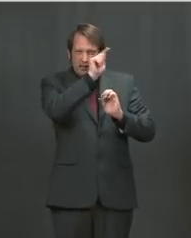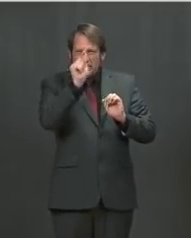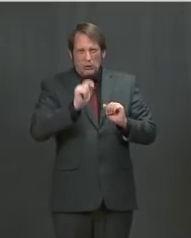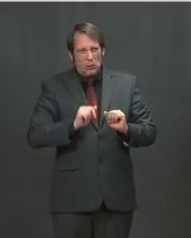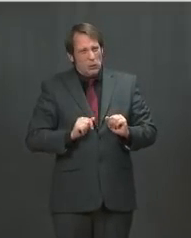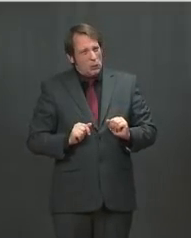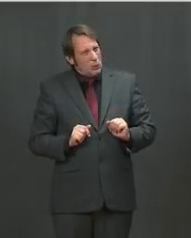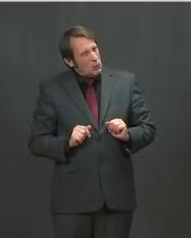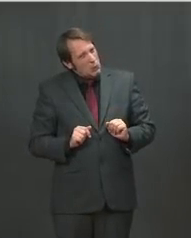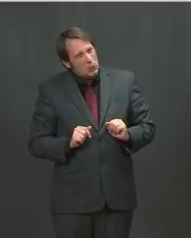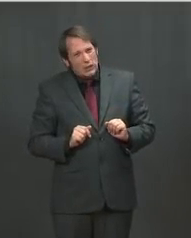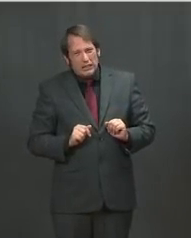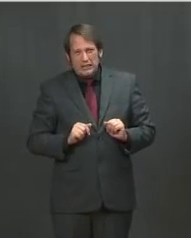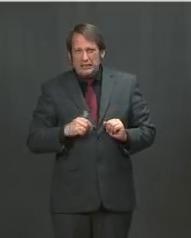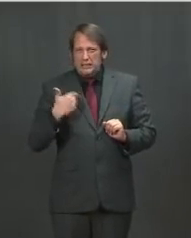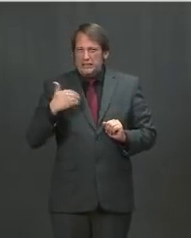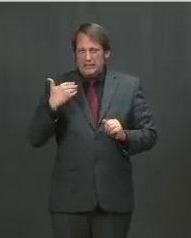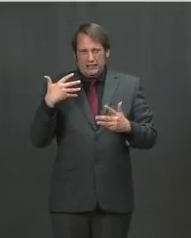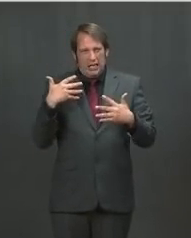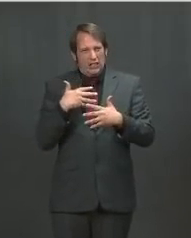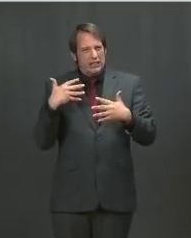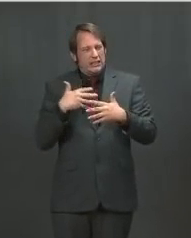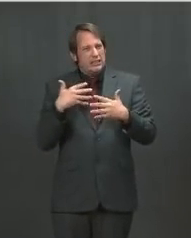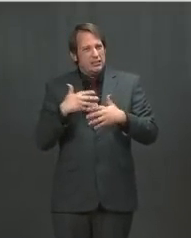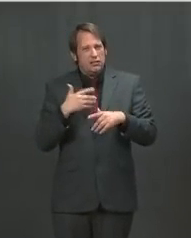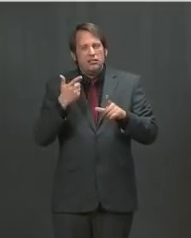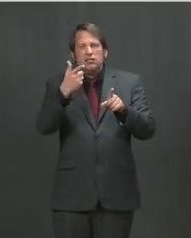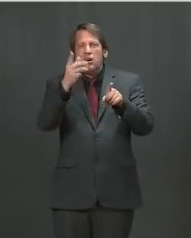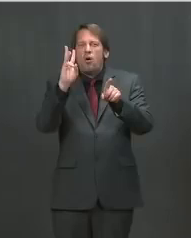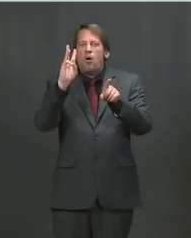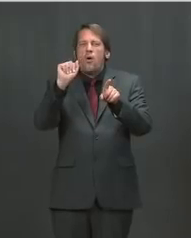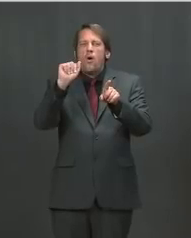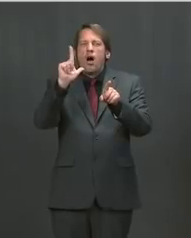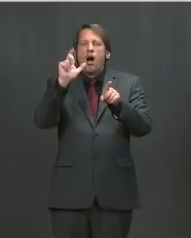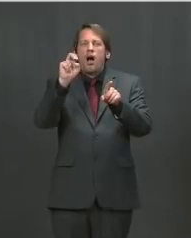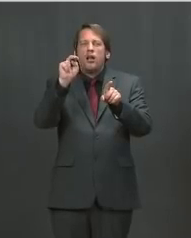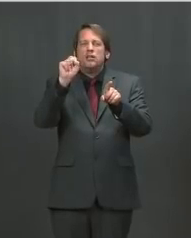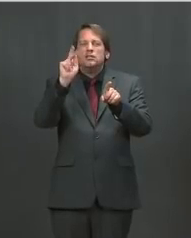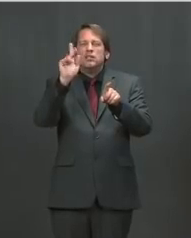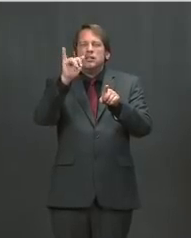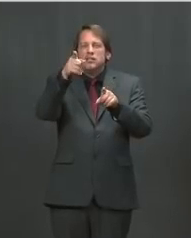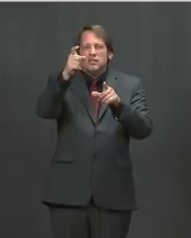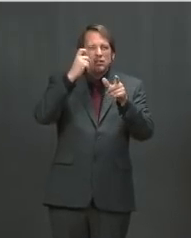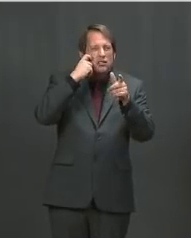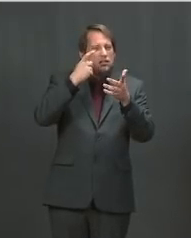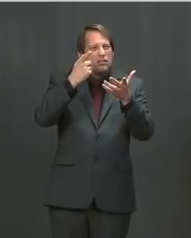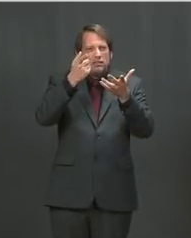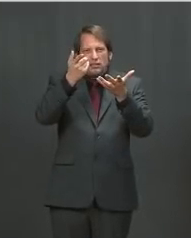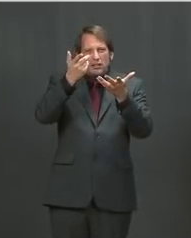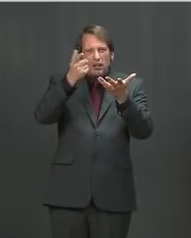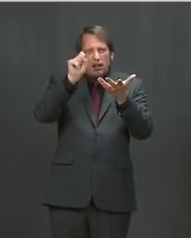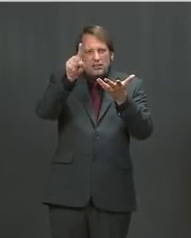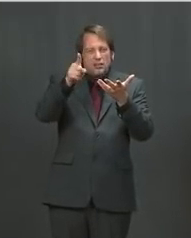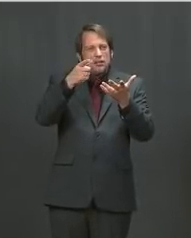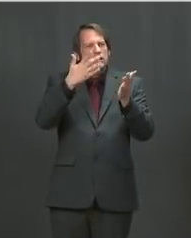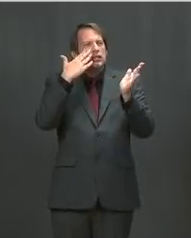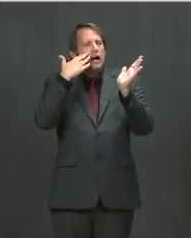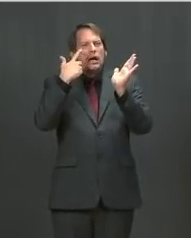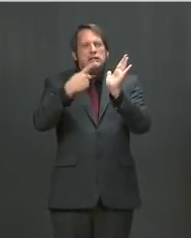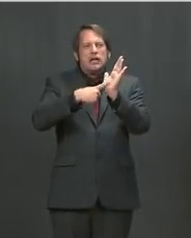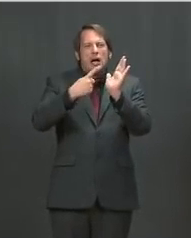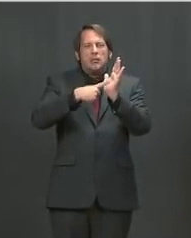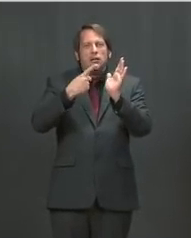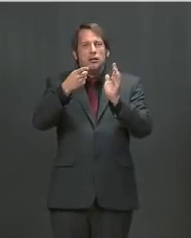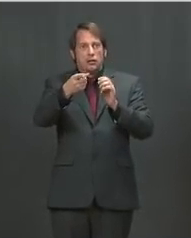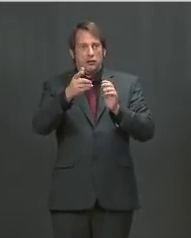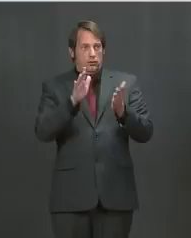you mentioned in your statement that there might be time to sort of have some clearer guidance on after school